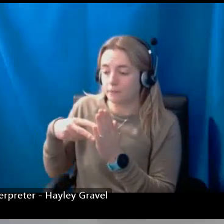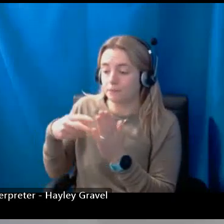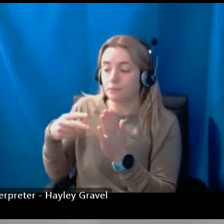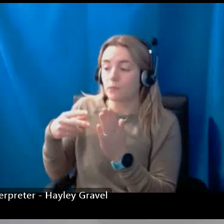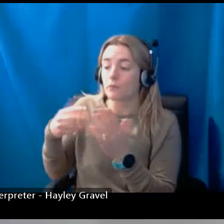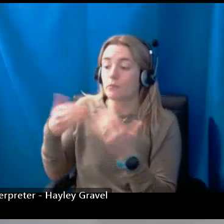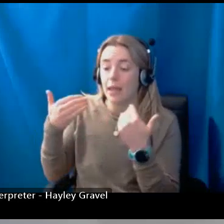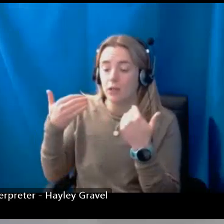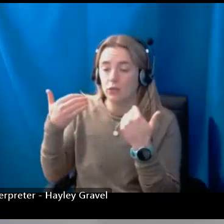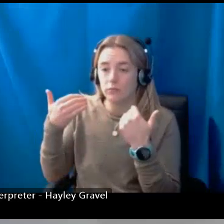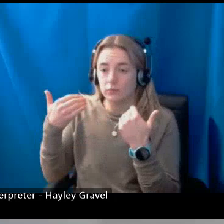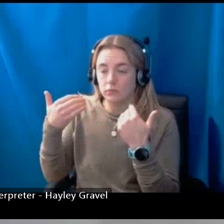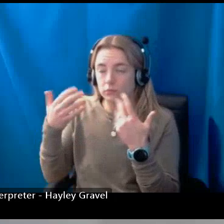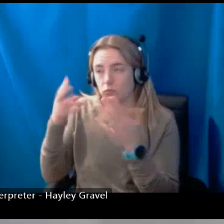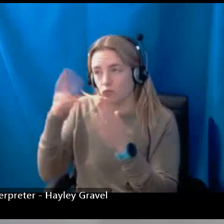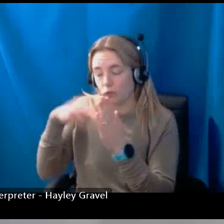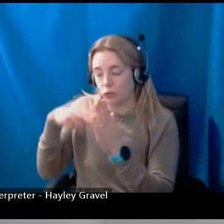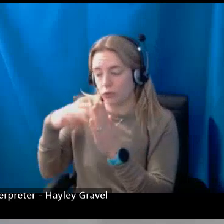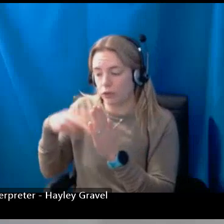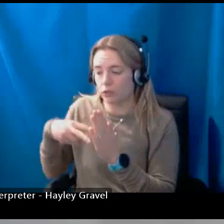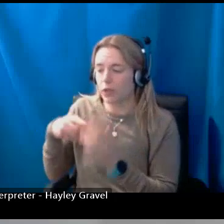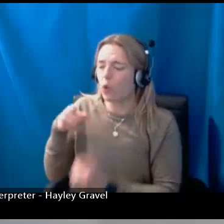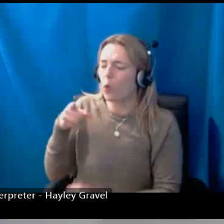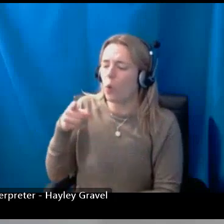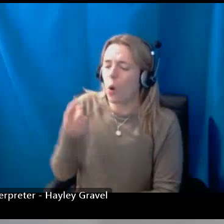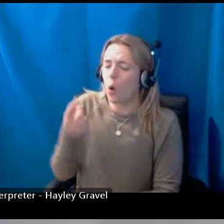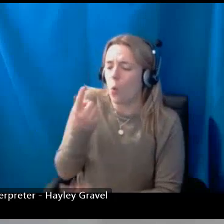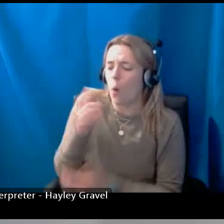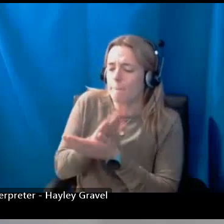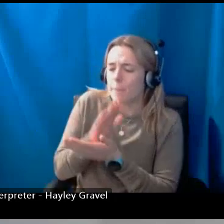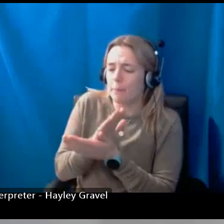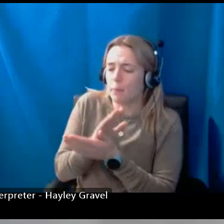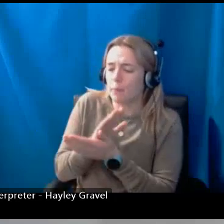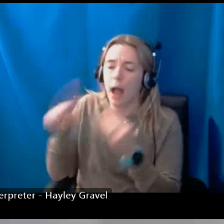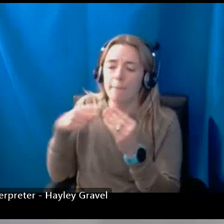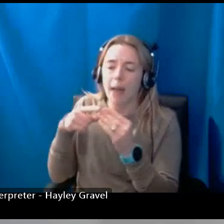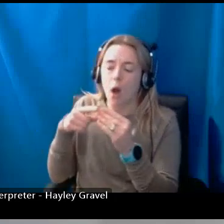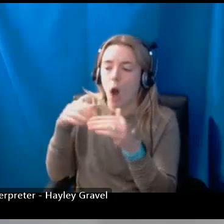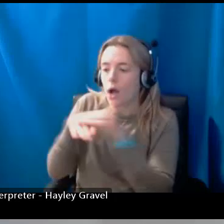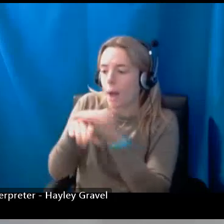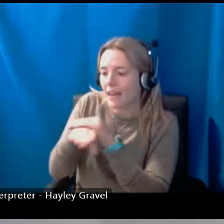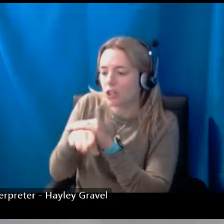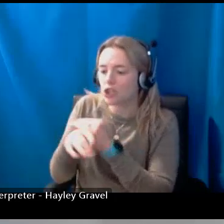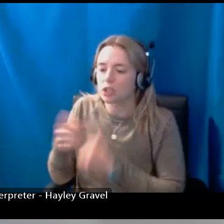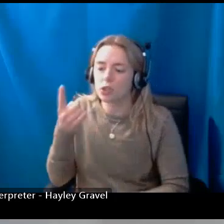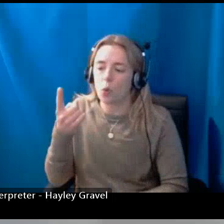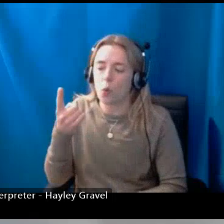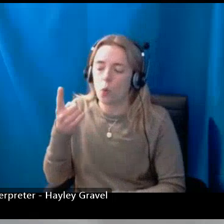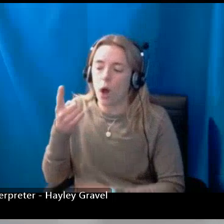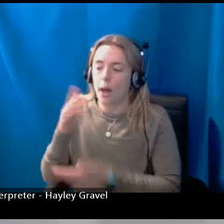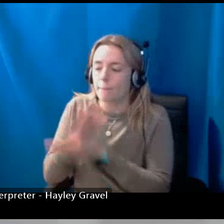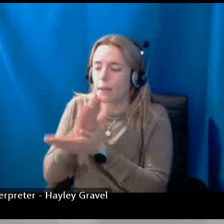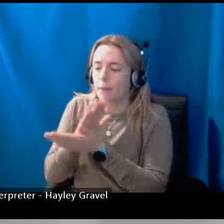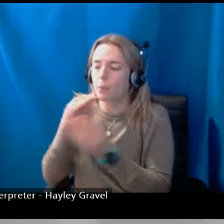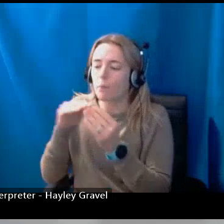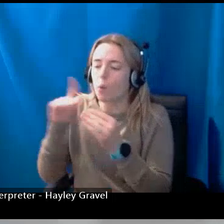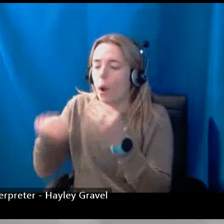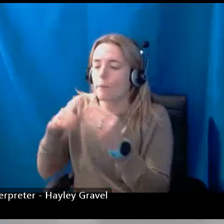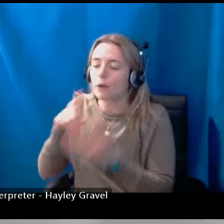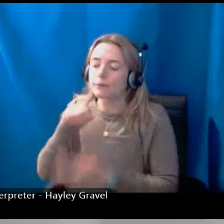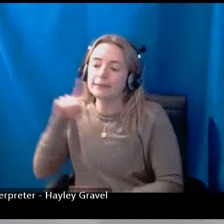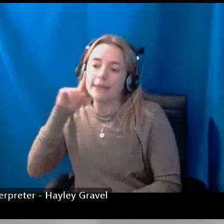first. Okay? So that's why researching, reading, writing,